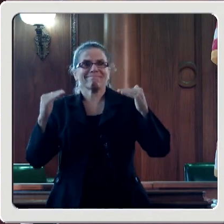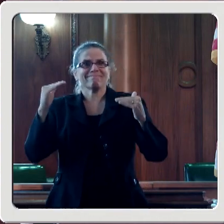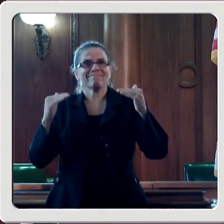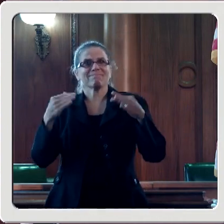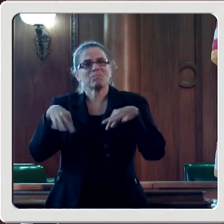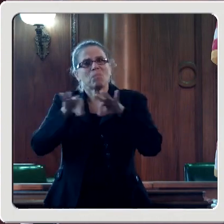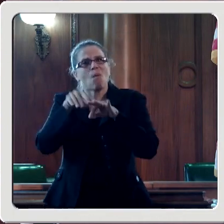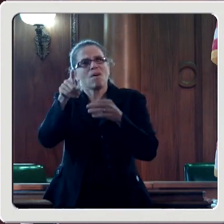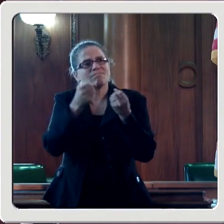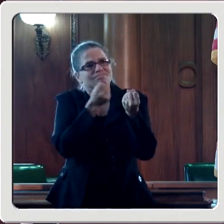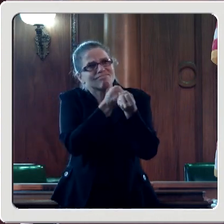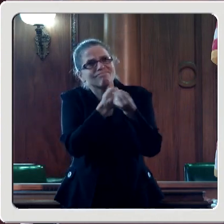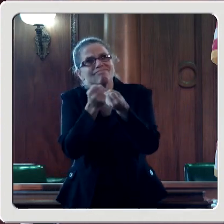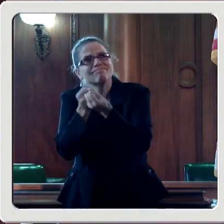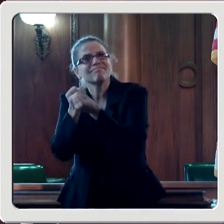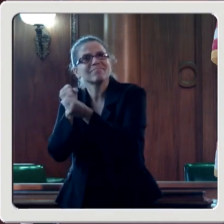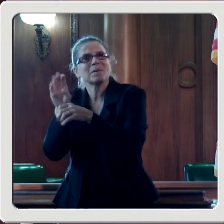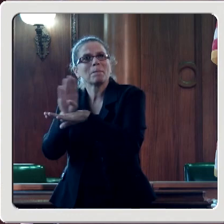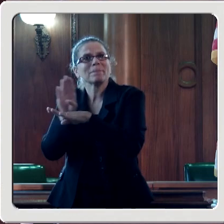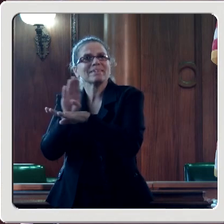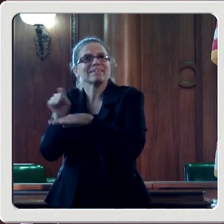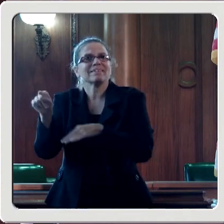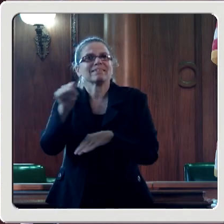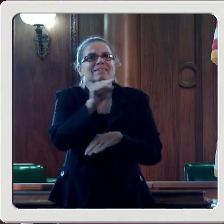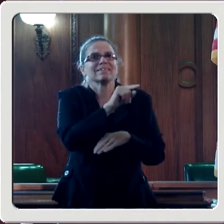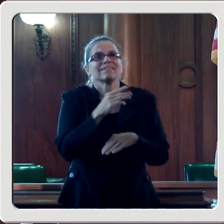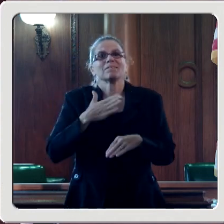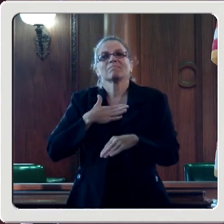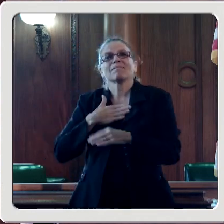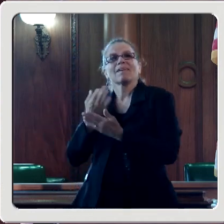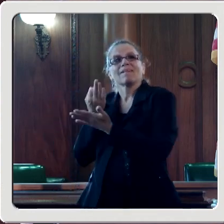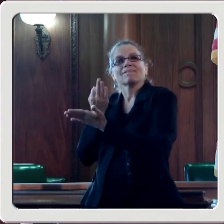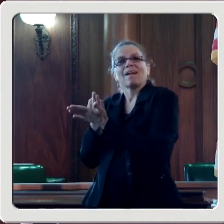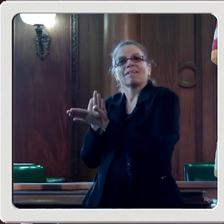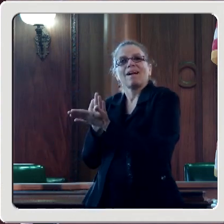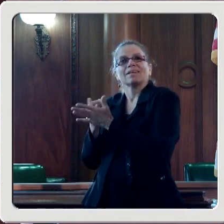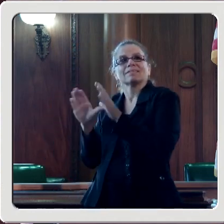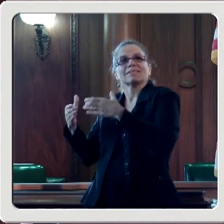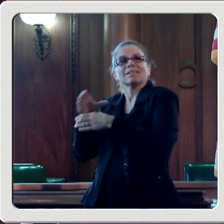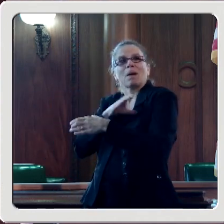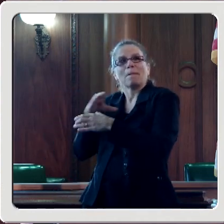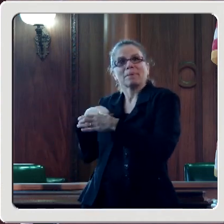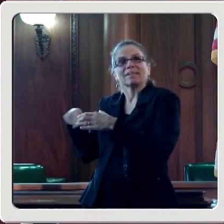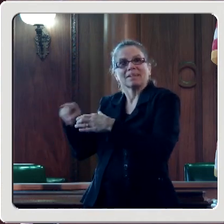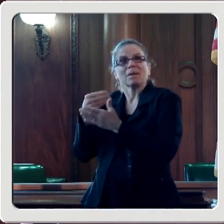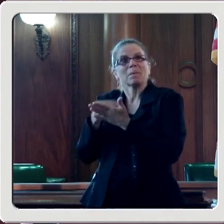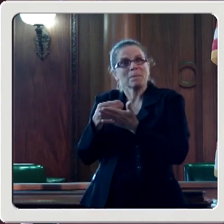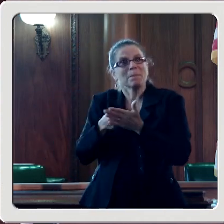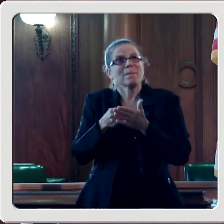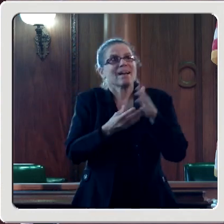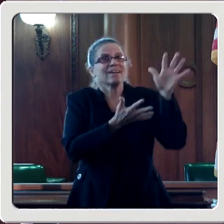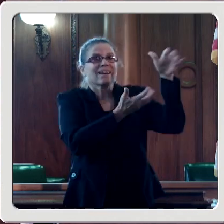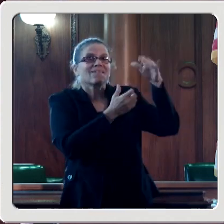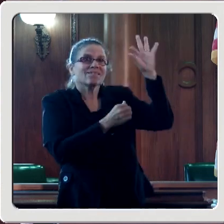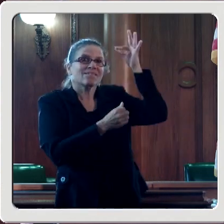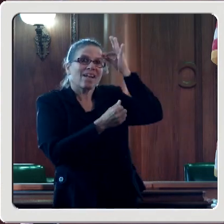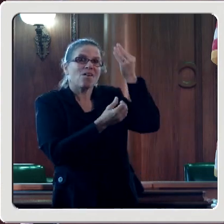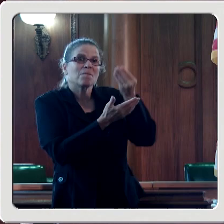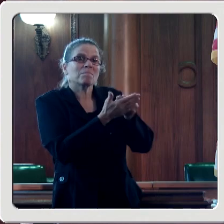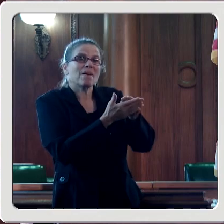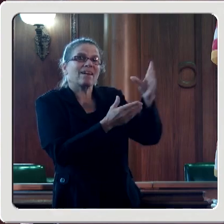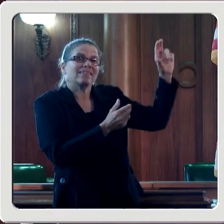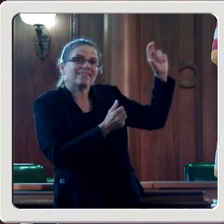Director Sheehan and his team. Between HUD and CDBG, a couple million to help out residents for mortgages